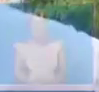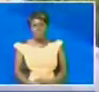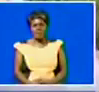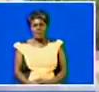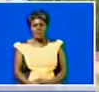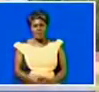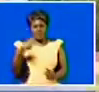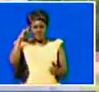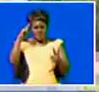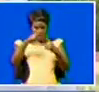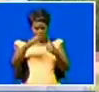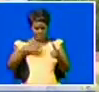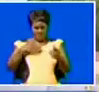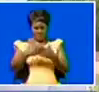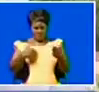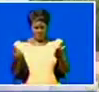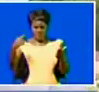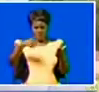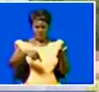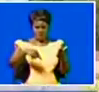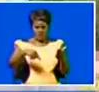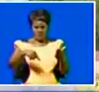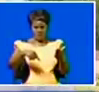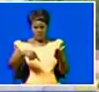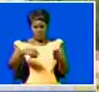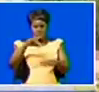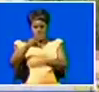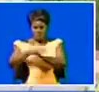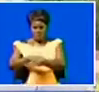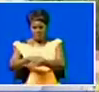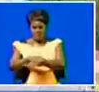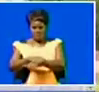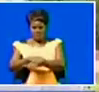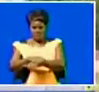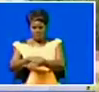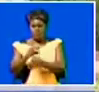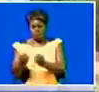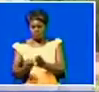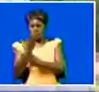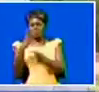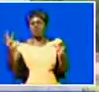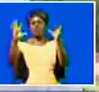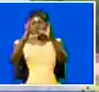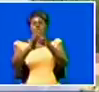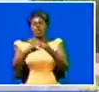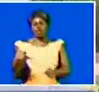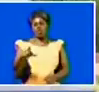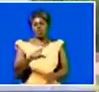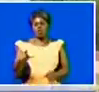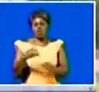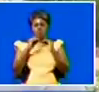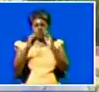My goal before coming here, it was to discover, first, to create a connection with local